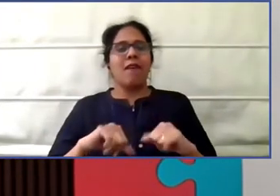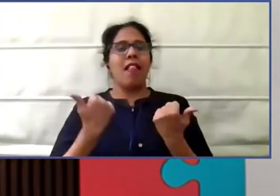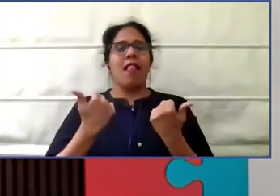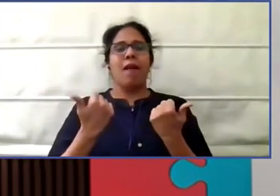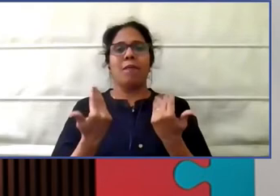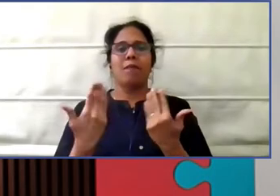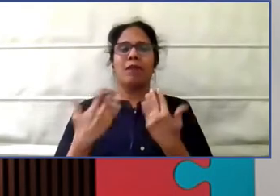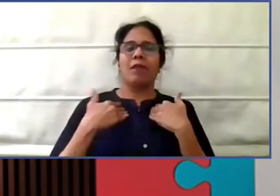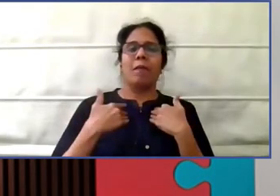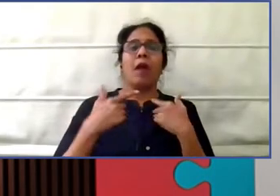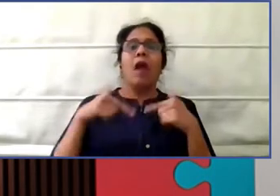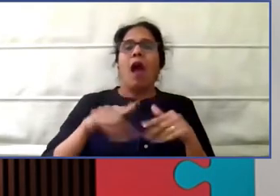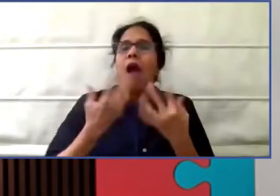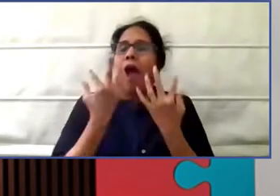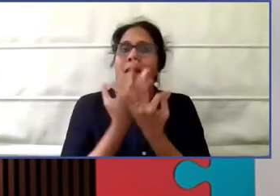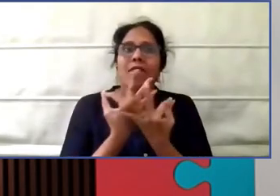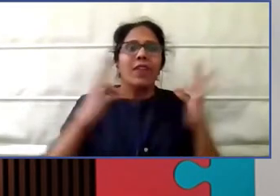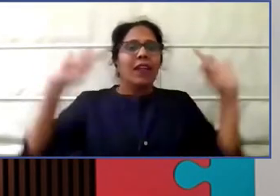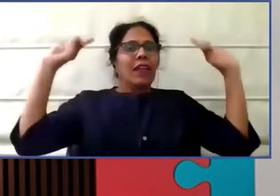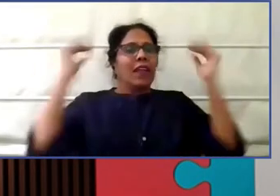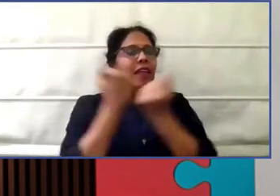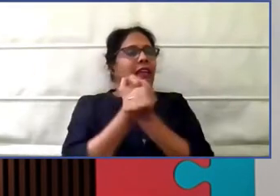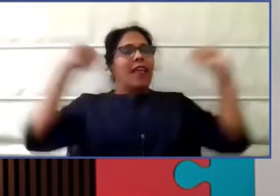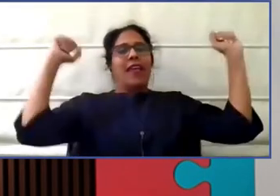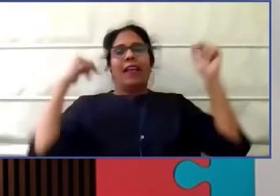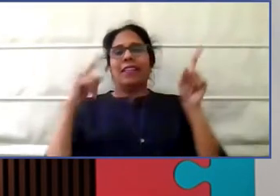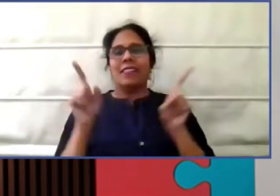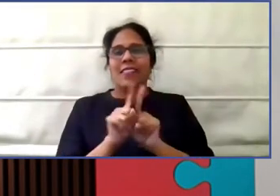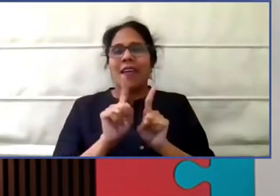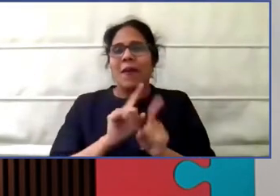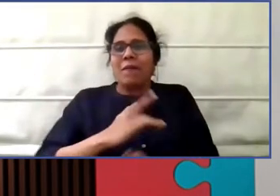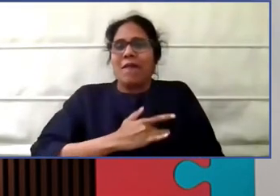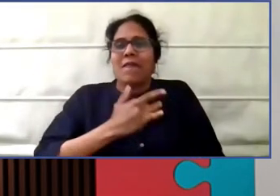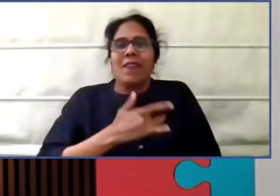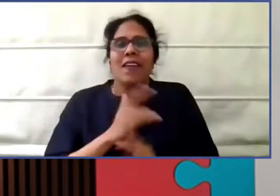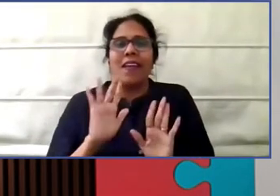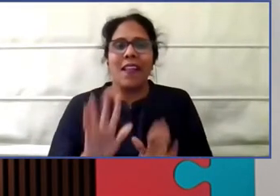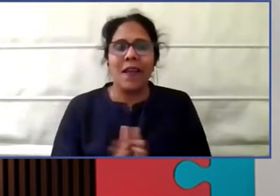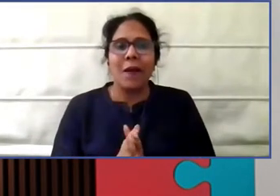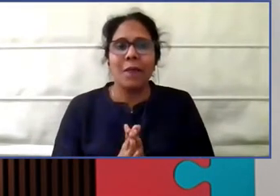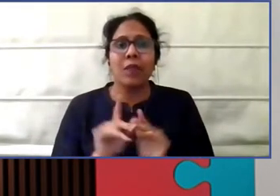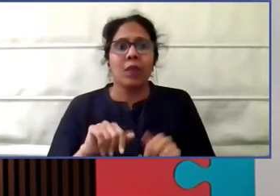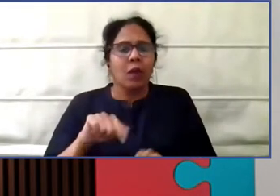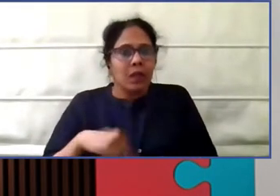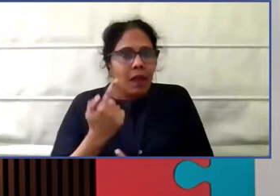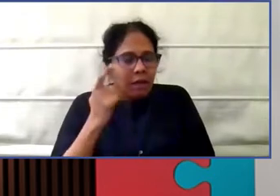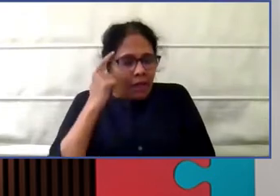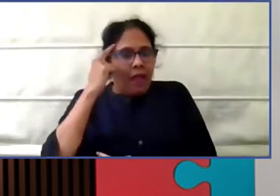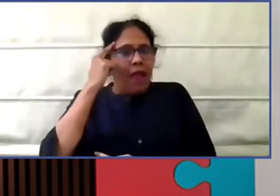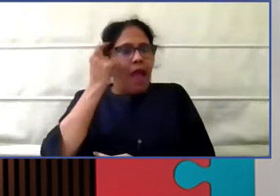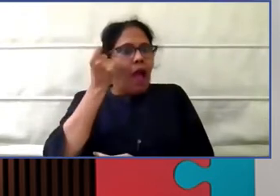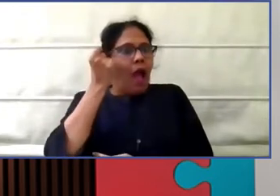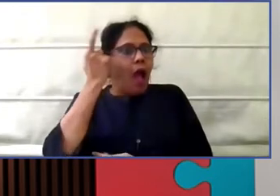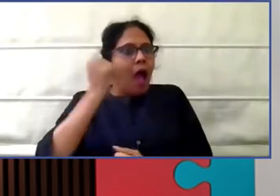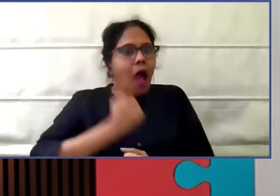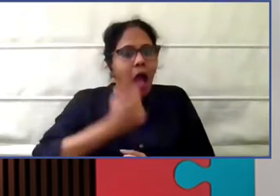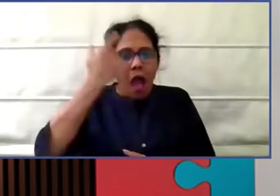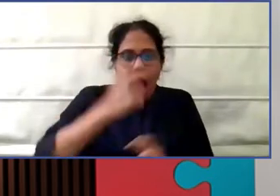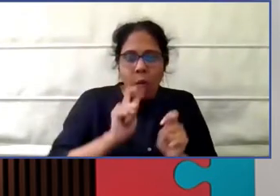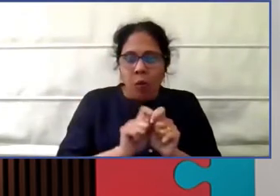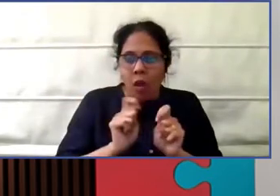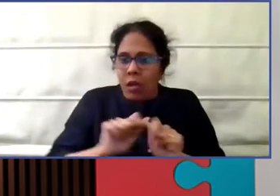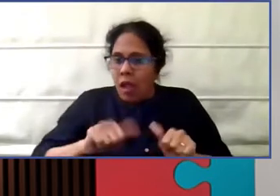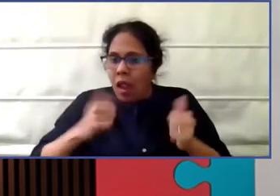was a liberation of sorts. When I began to realize that I was getting functionally independent, I took